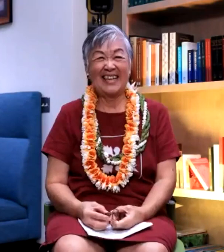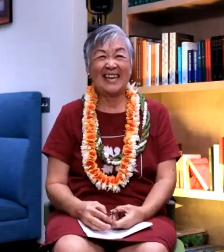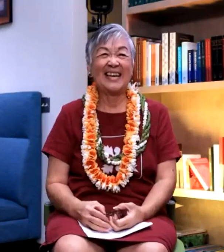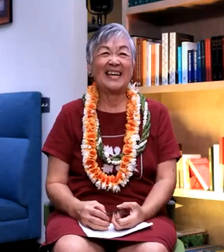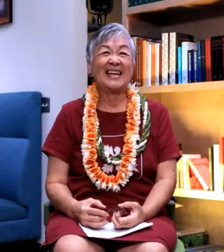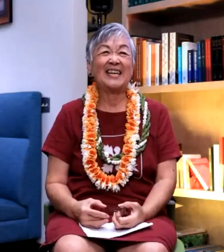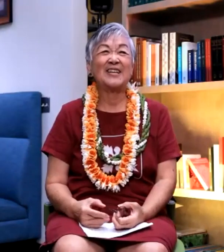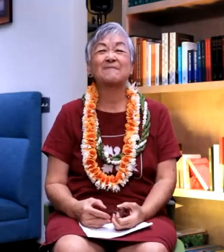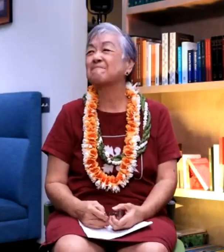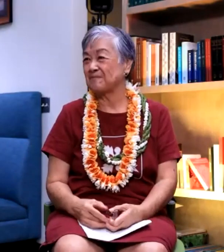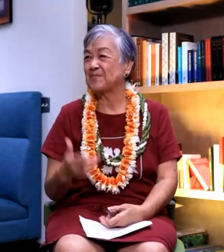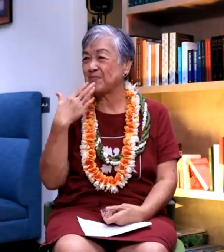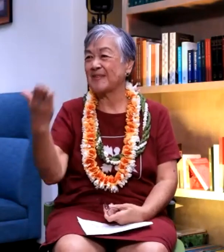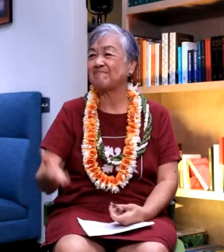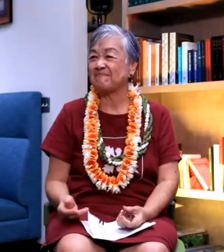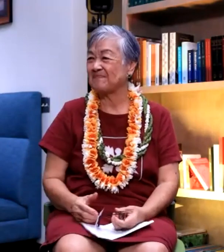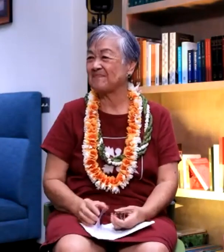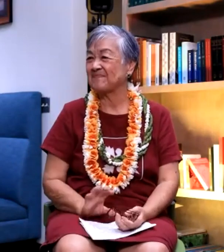Mahalo. Thank you so much.